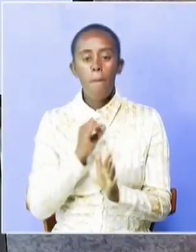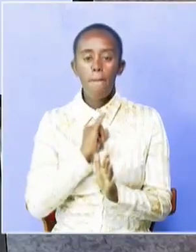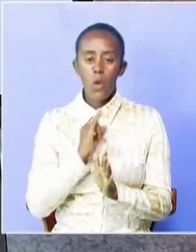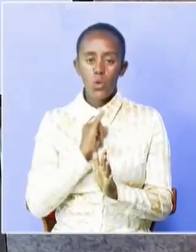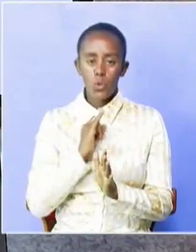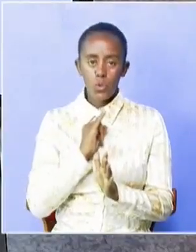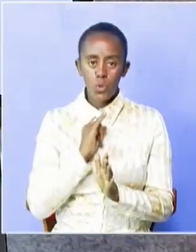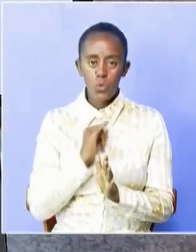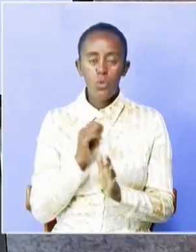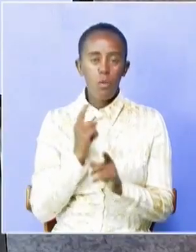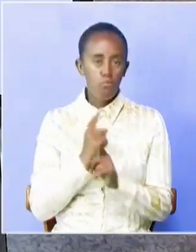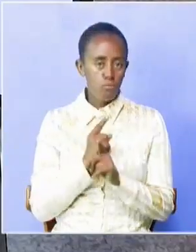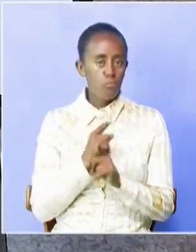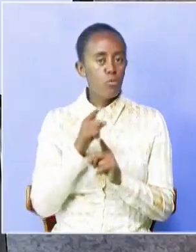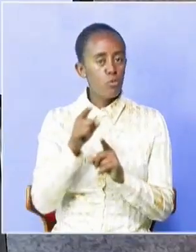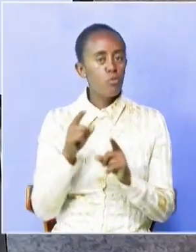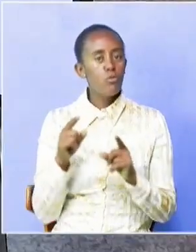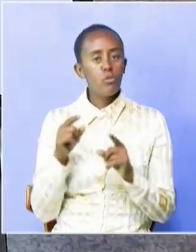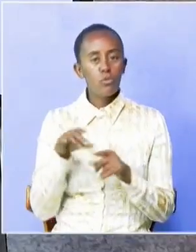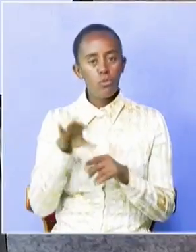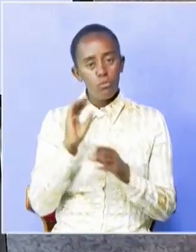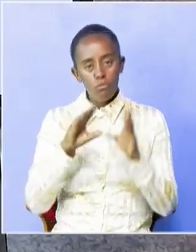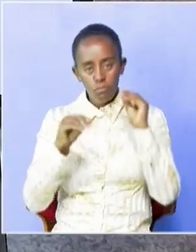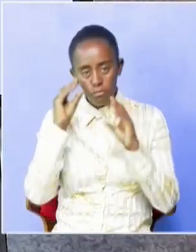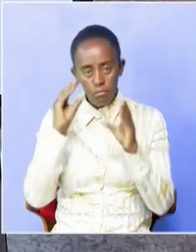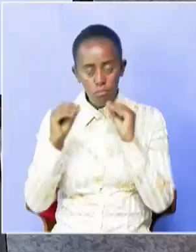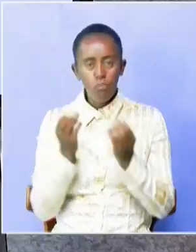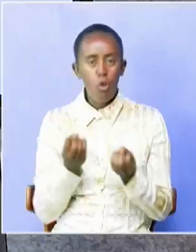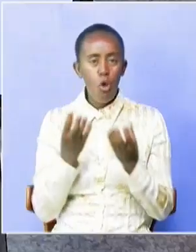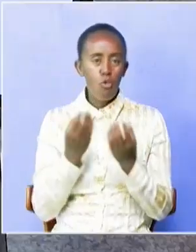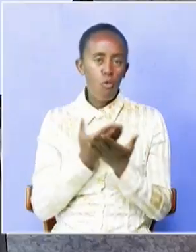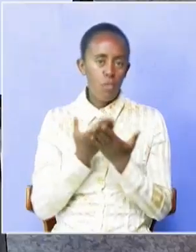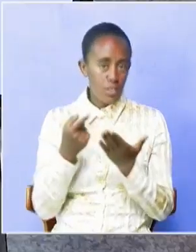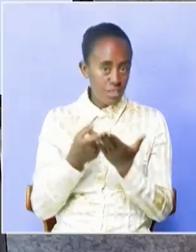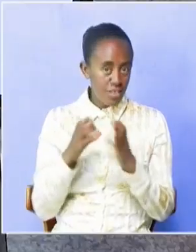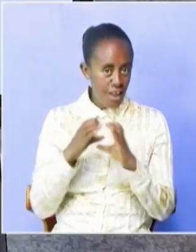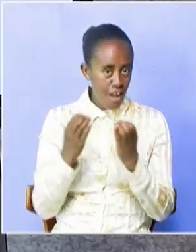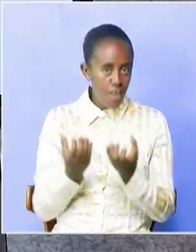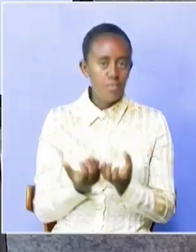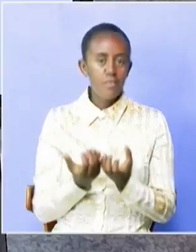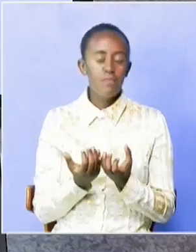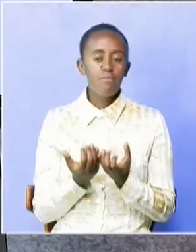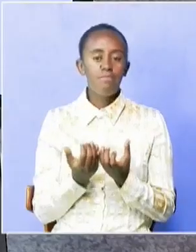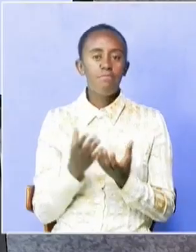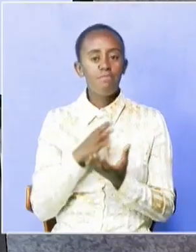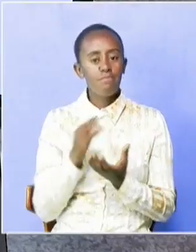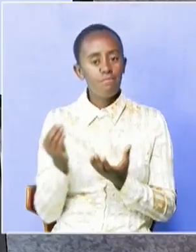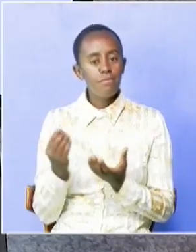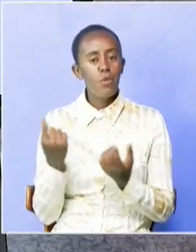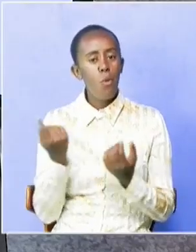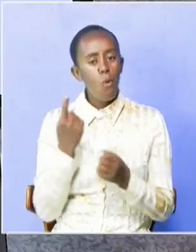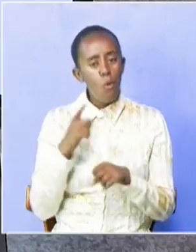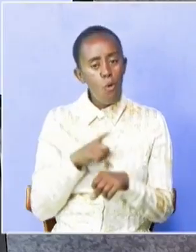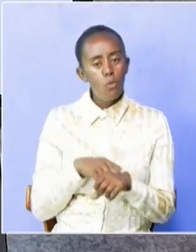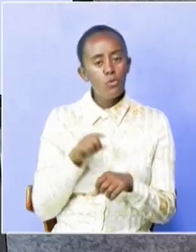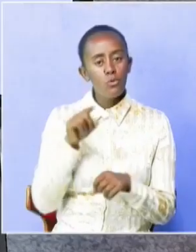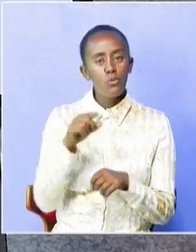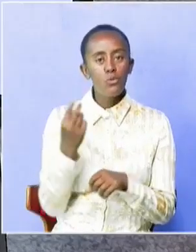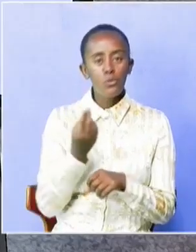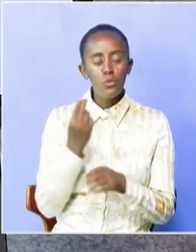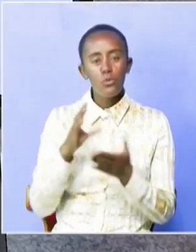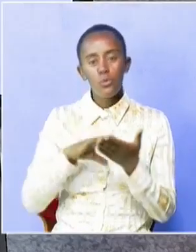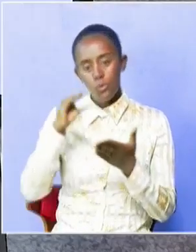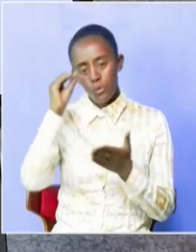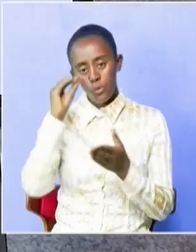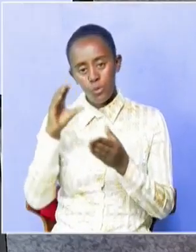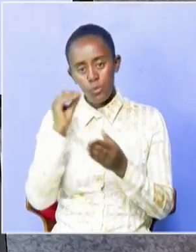possession. I'm sure you all have gotten a lot of things in this class, and as always, you will use what you